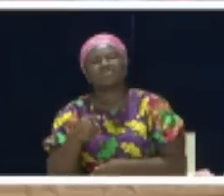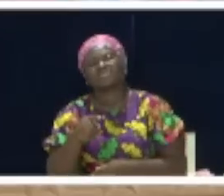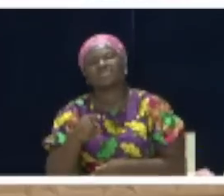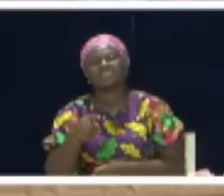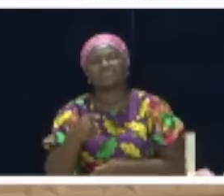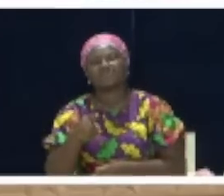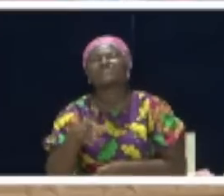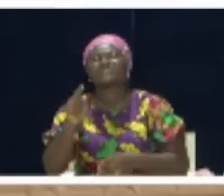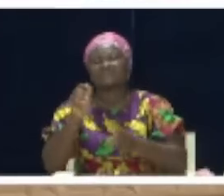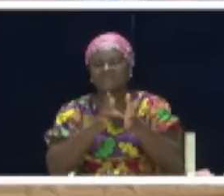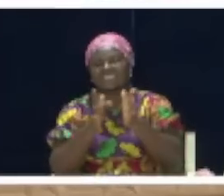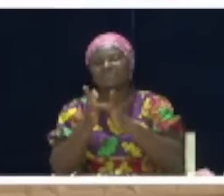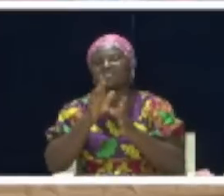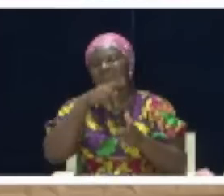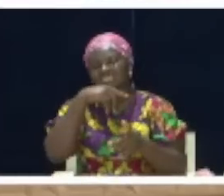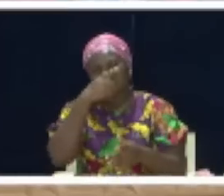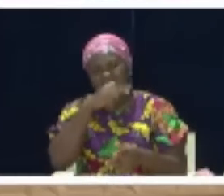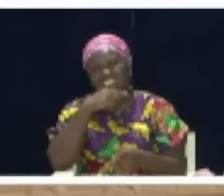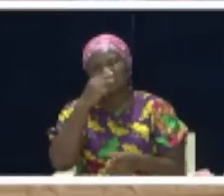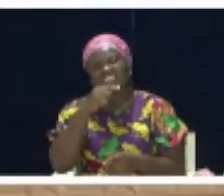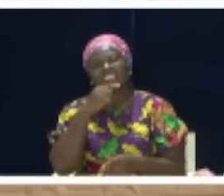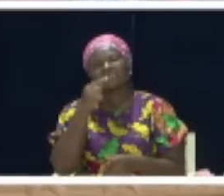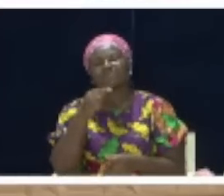The Bible says,